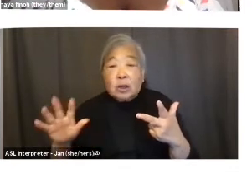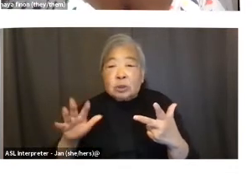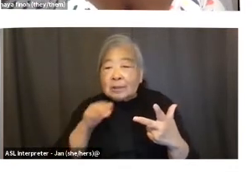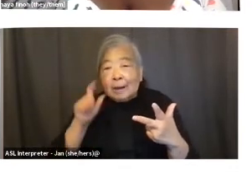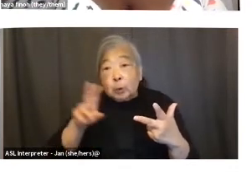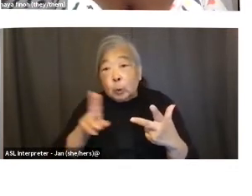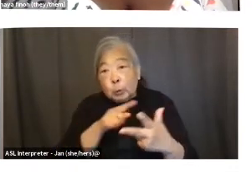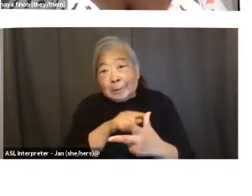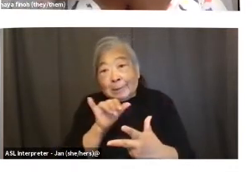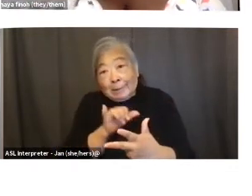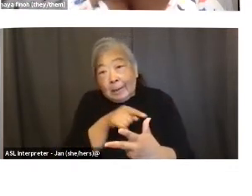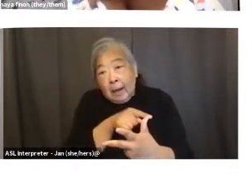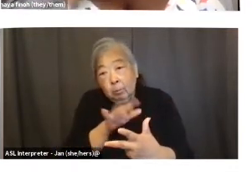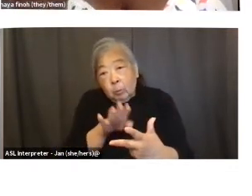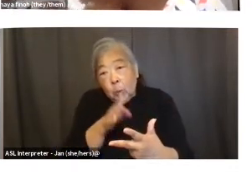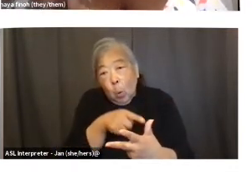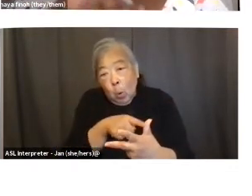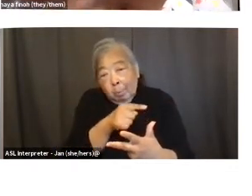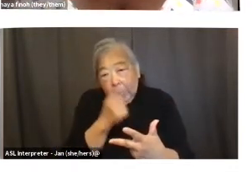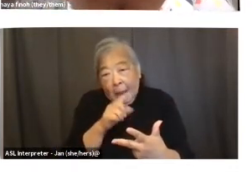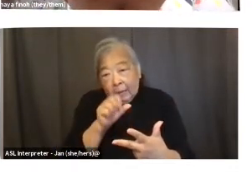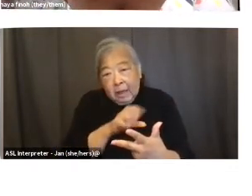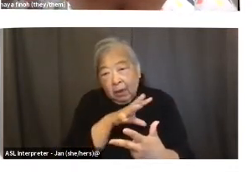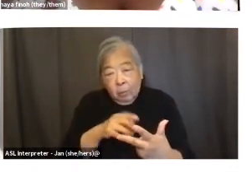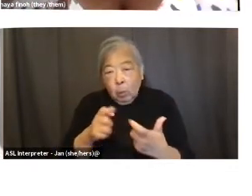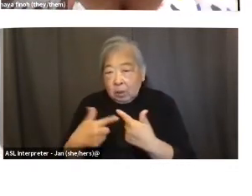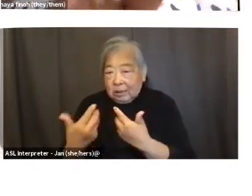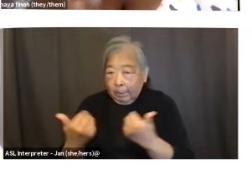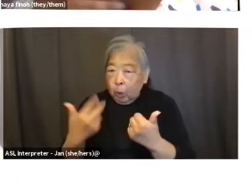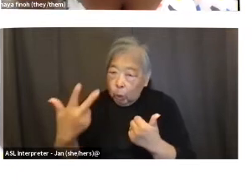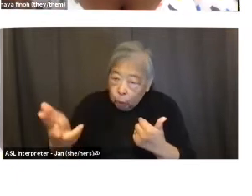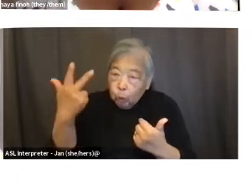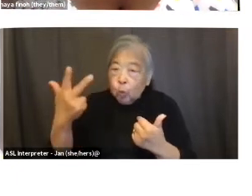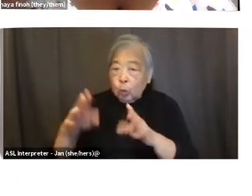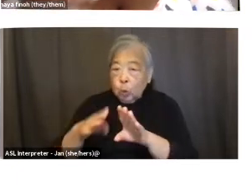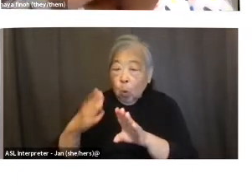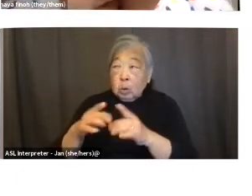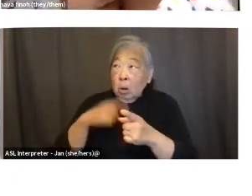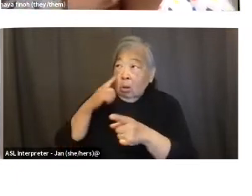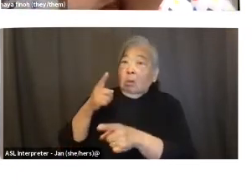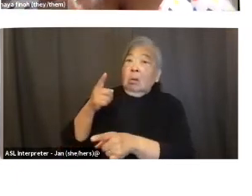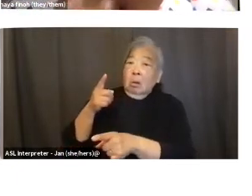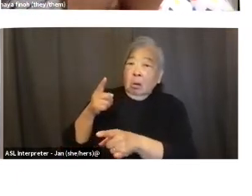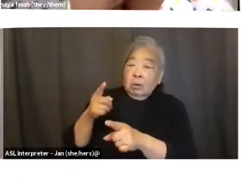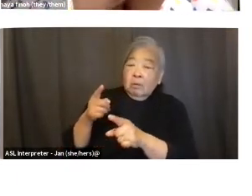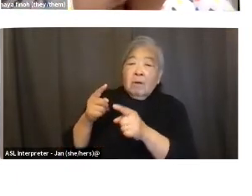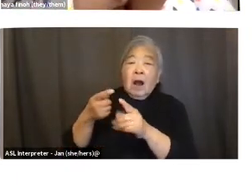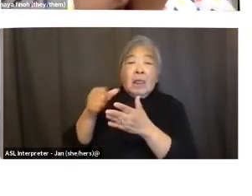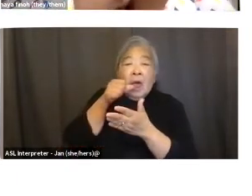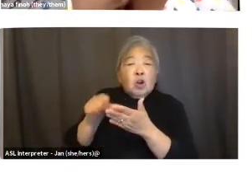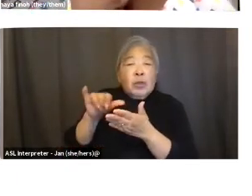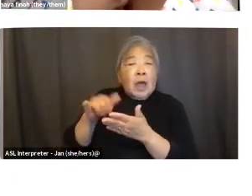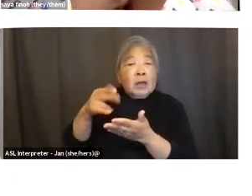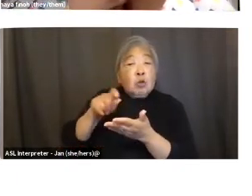Africans. And I think that his anti-Blackness is best illustrated in a quote from a letter he wrote